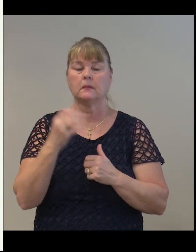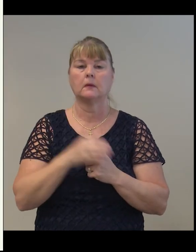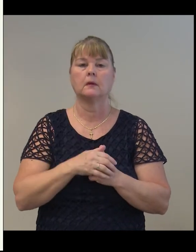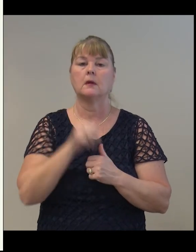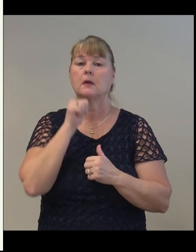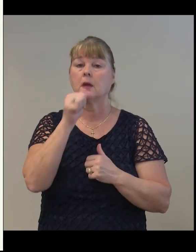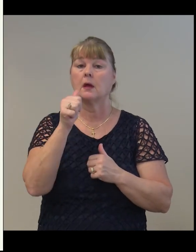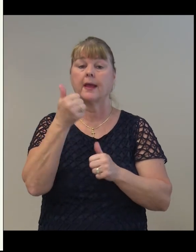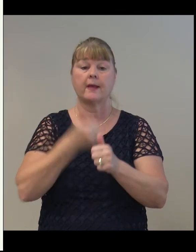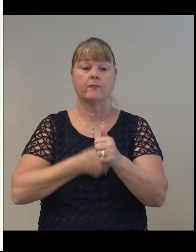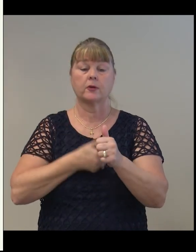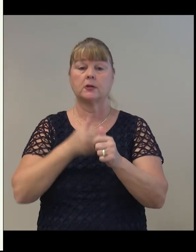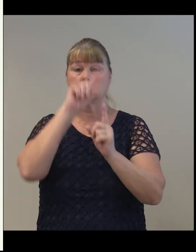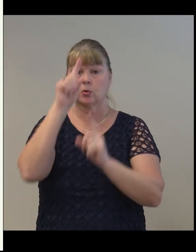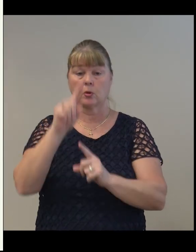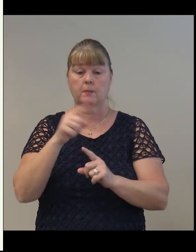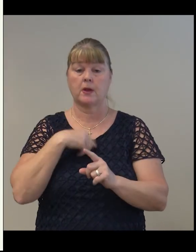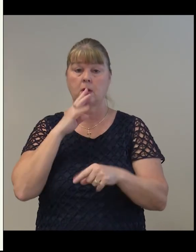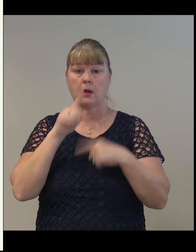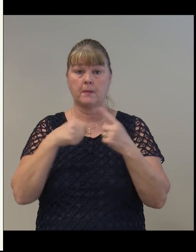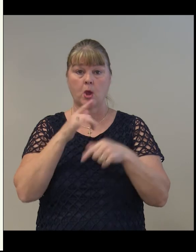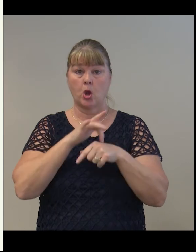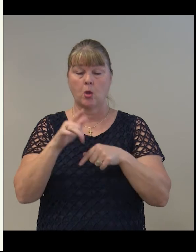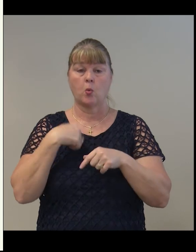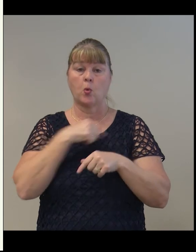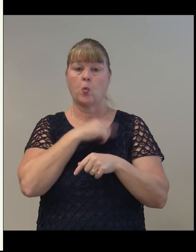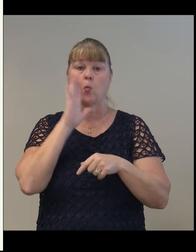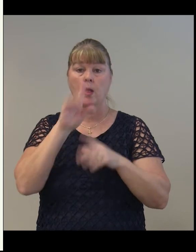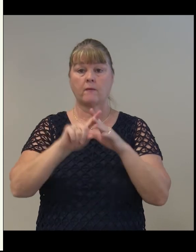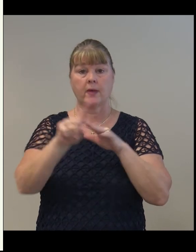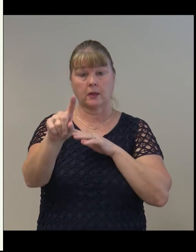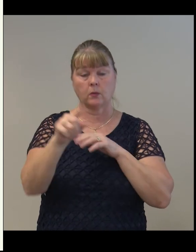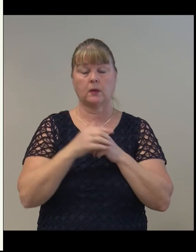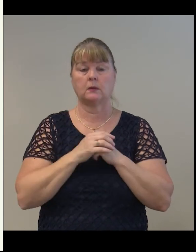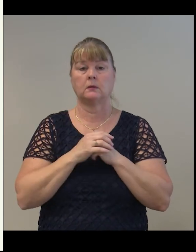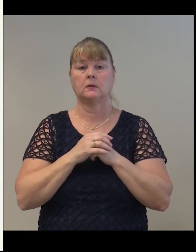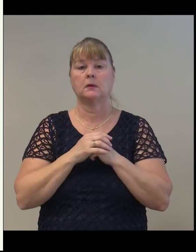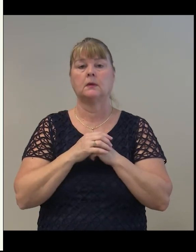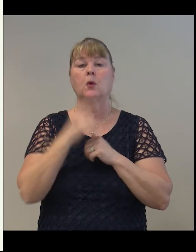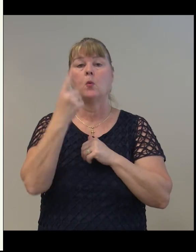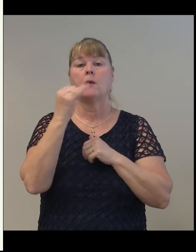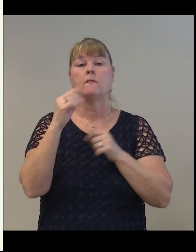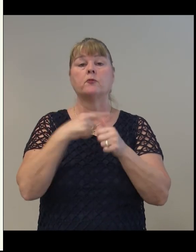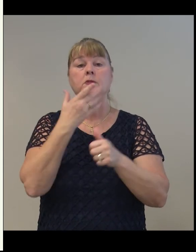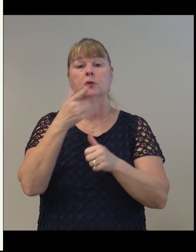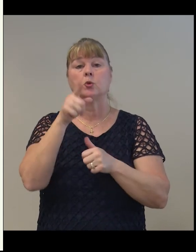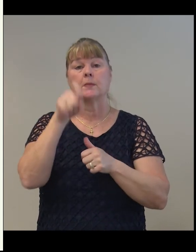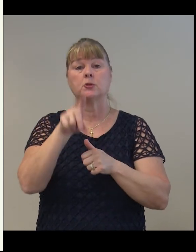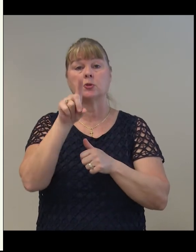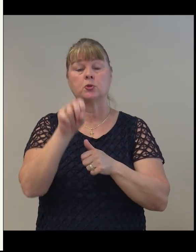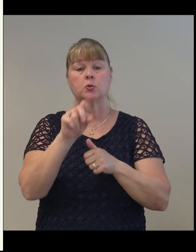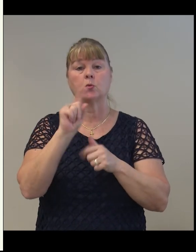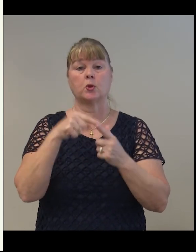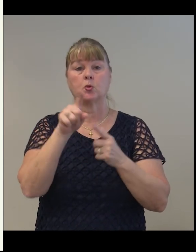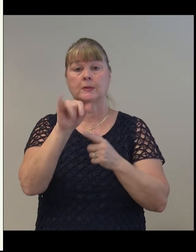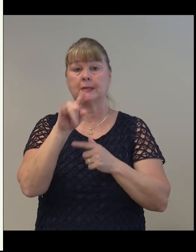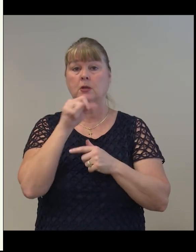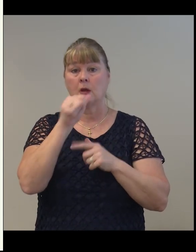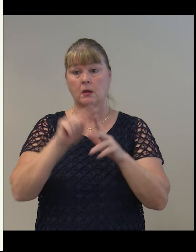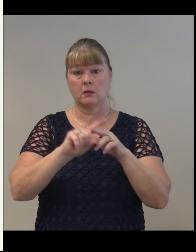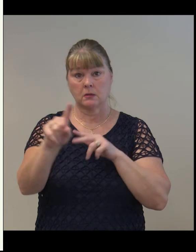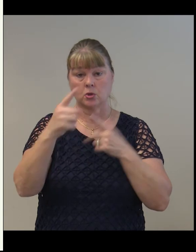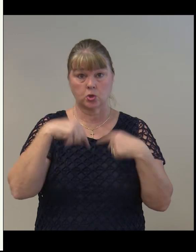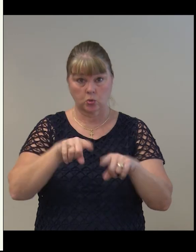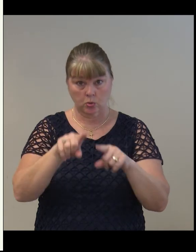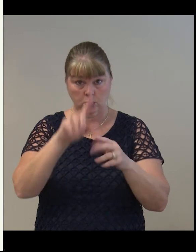So, not every storm, I mentioned earlier, are we going to evacuate? One of the first things that you need to do if you did